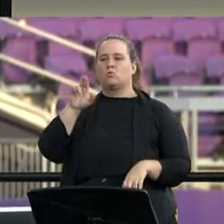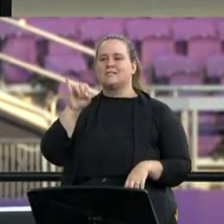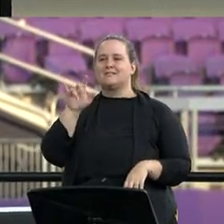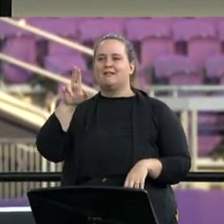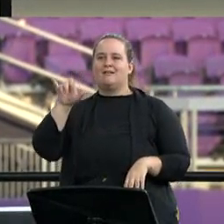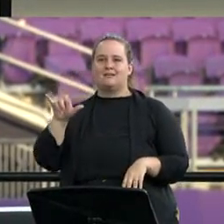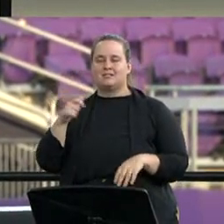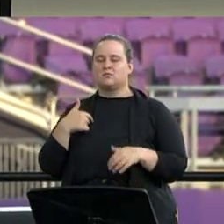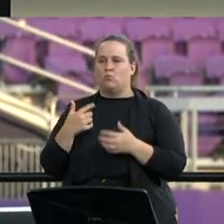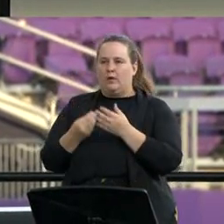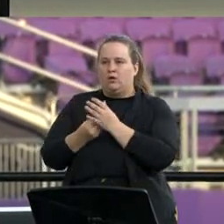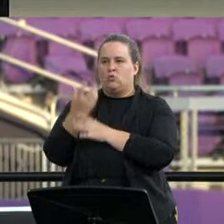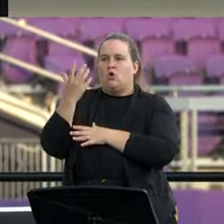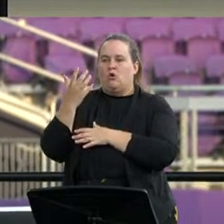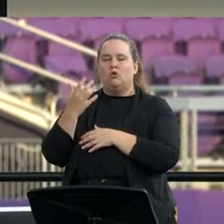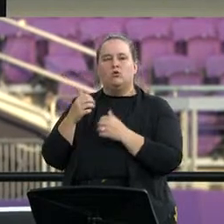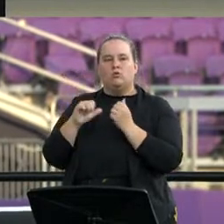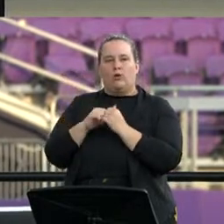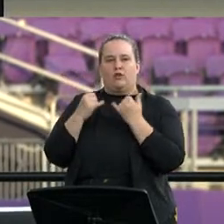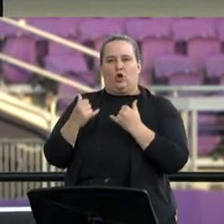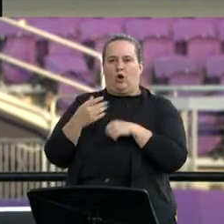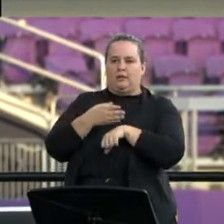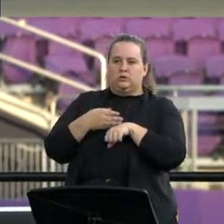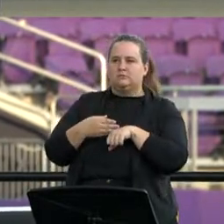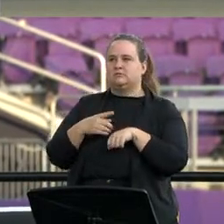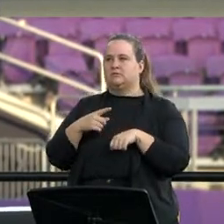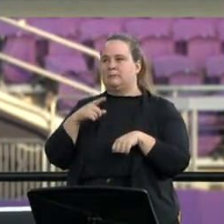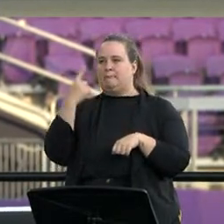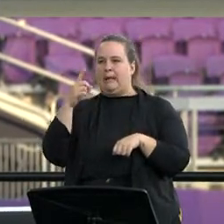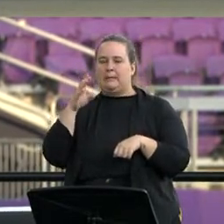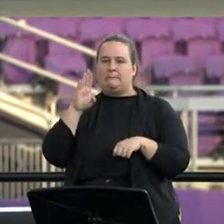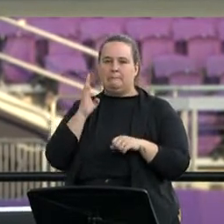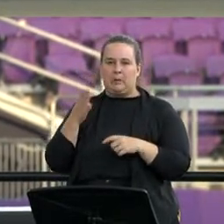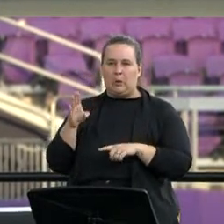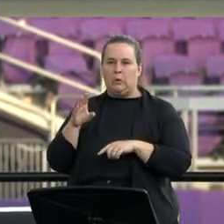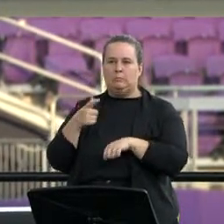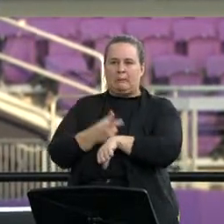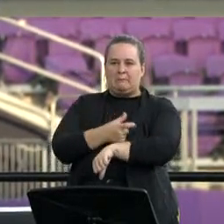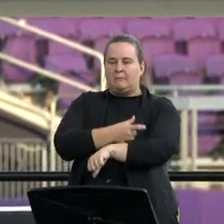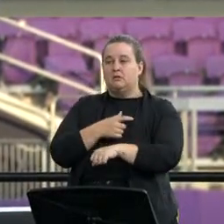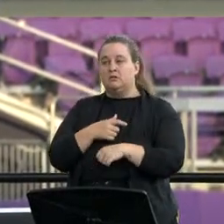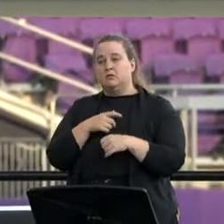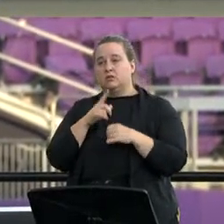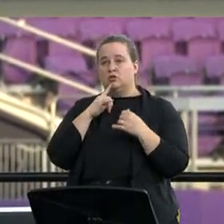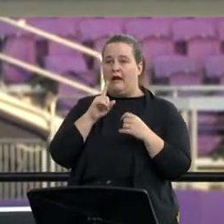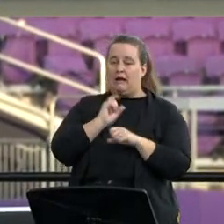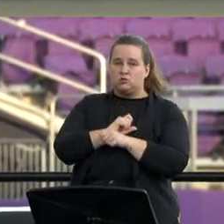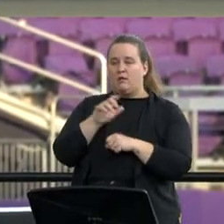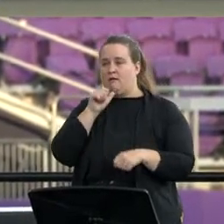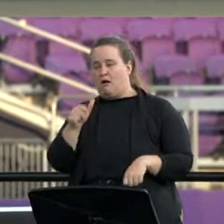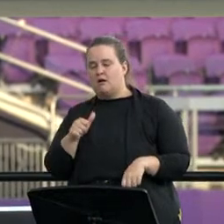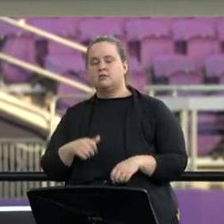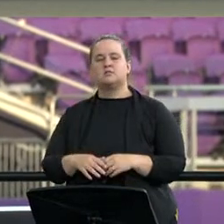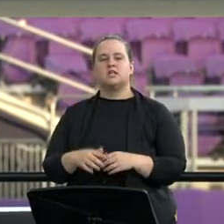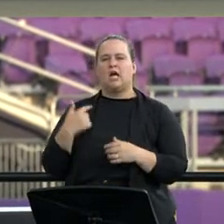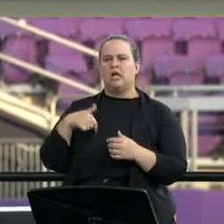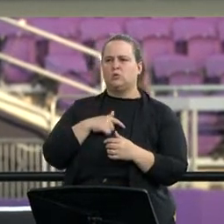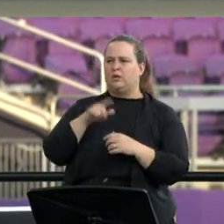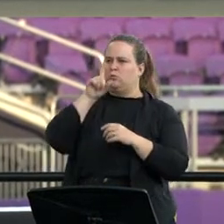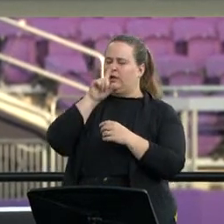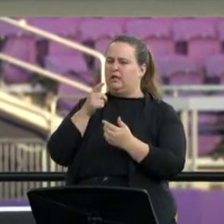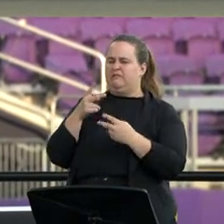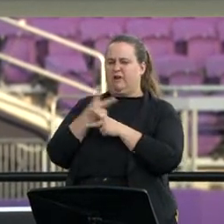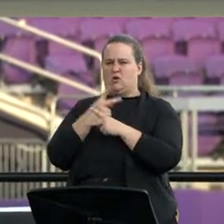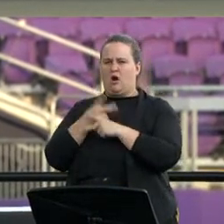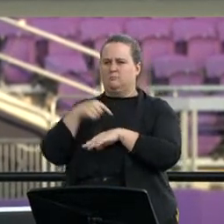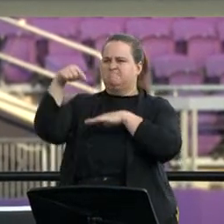and bruises, both metaphorical and literal. We cultivate sentimentalism as we begin to form complex and deep